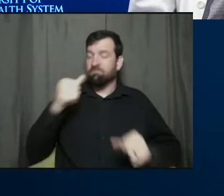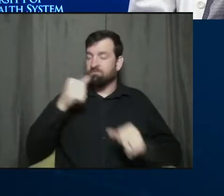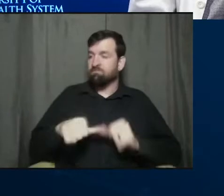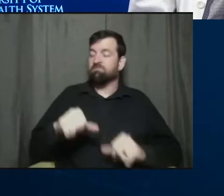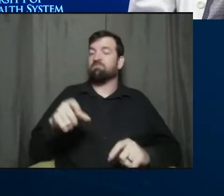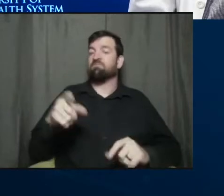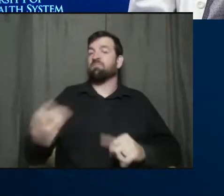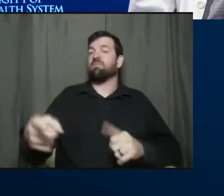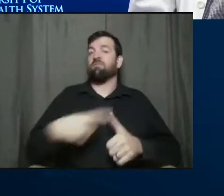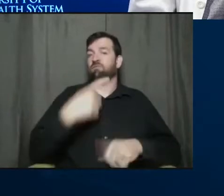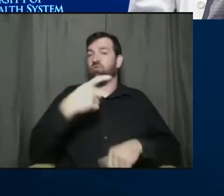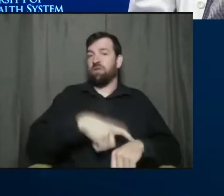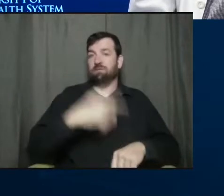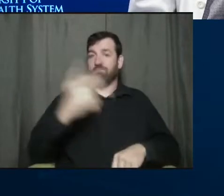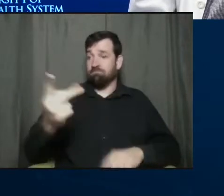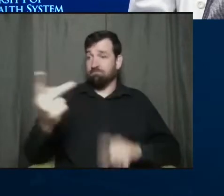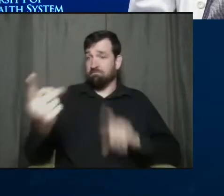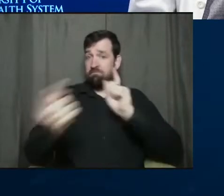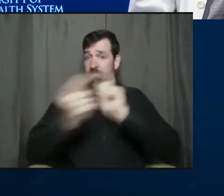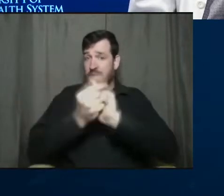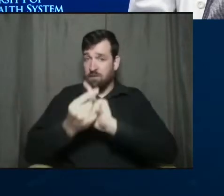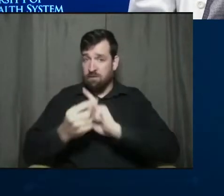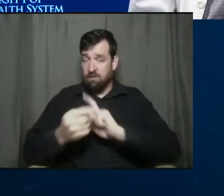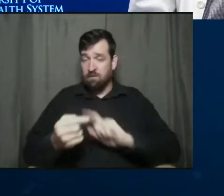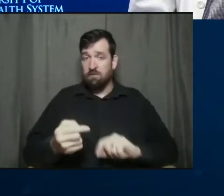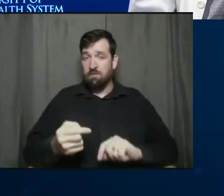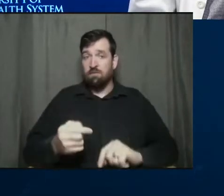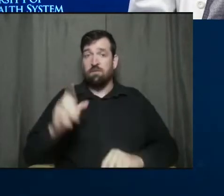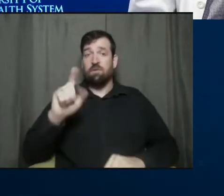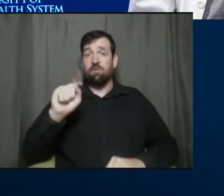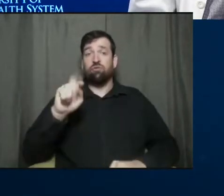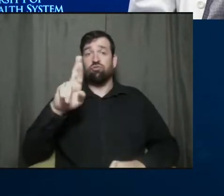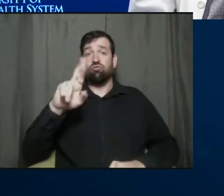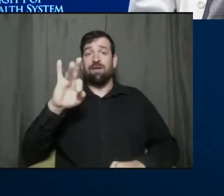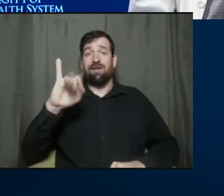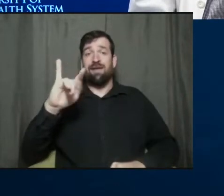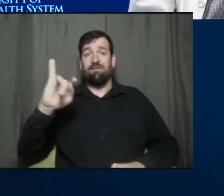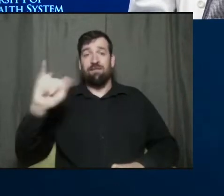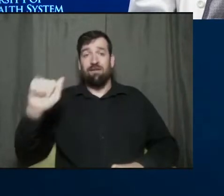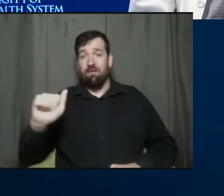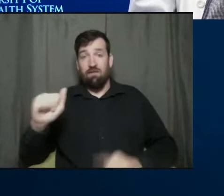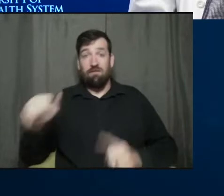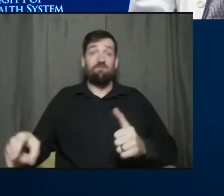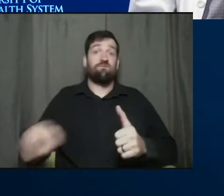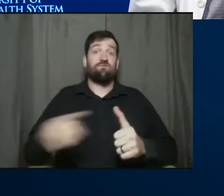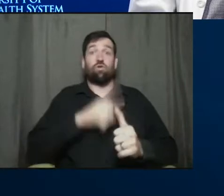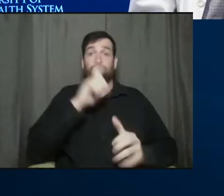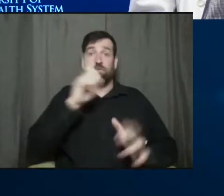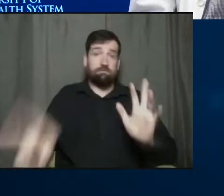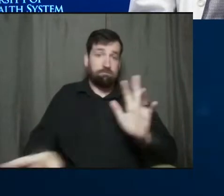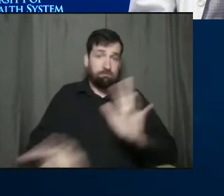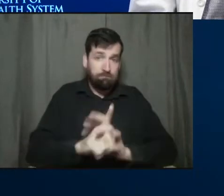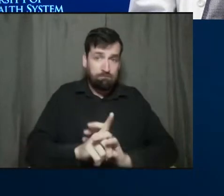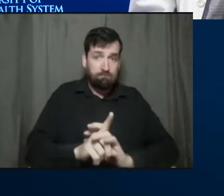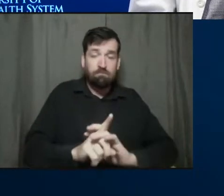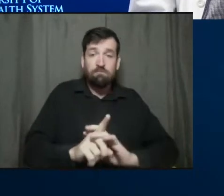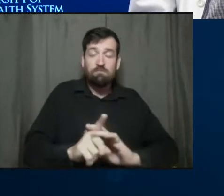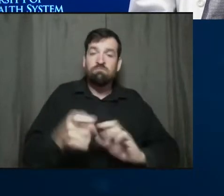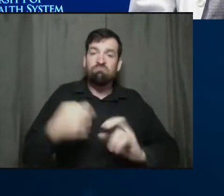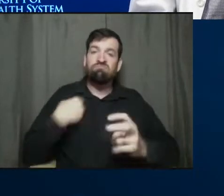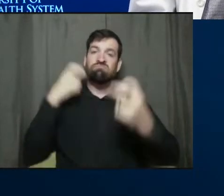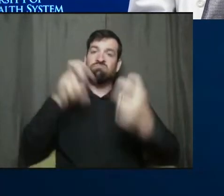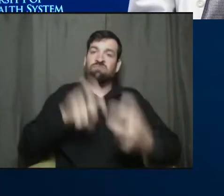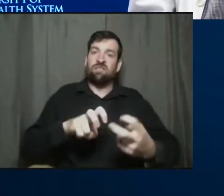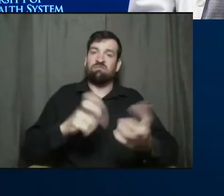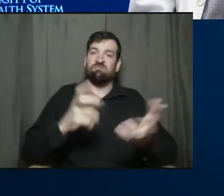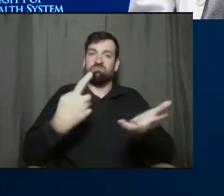and I ever met was when Trikafta first came to be, and I got to sit down with you and talk about this.